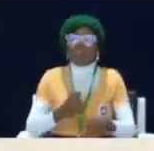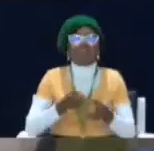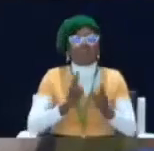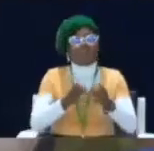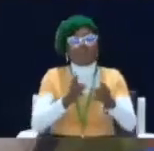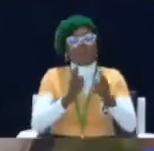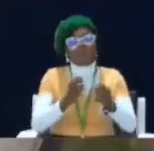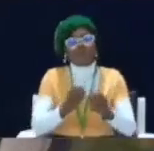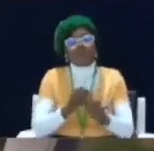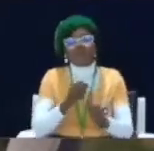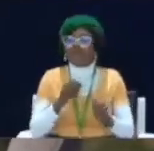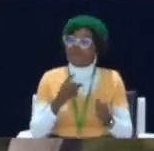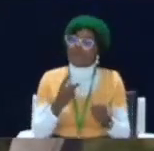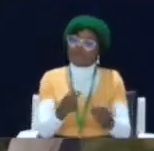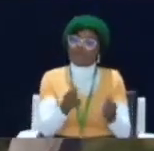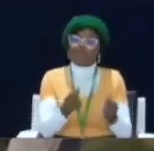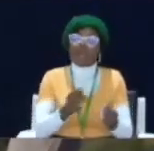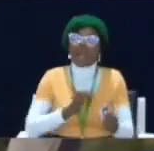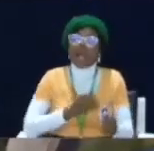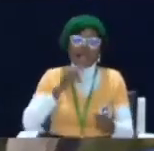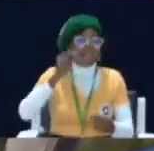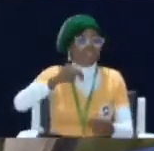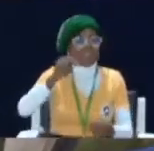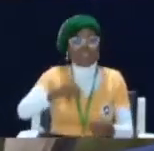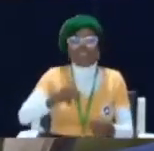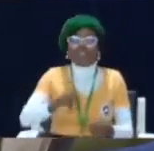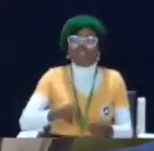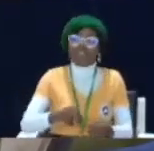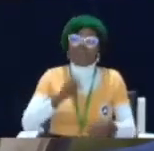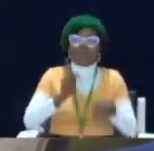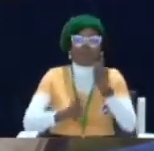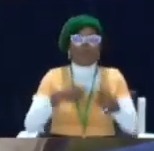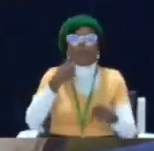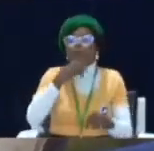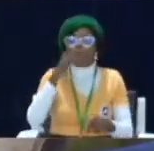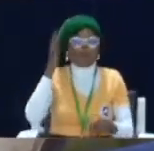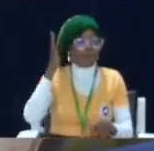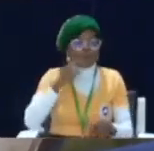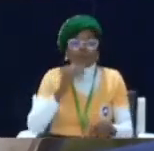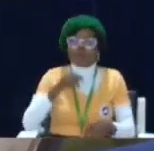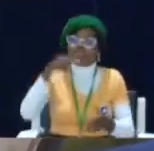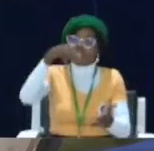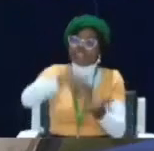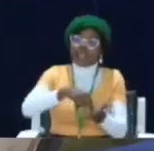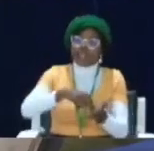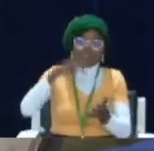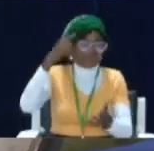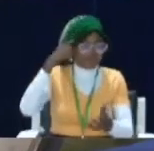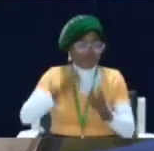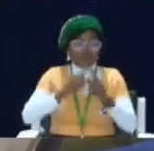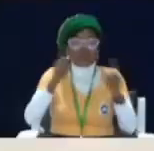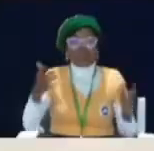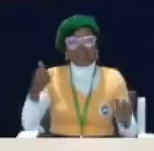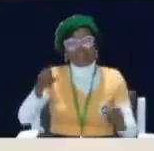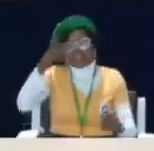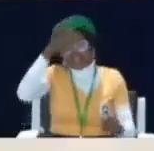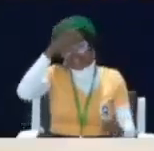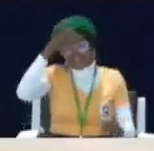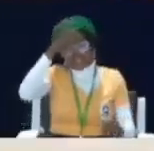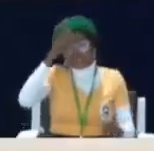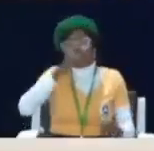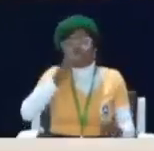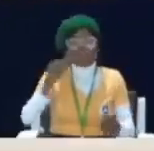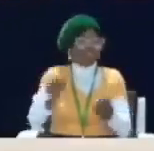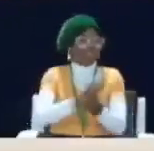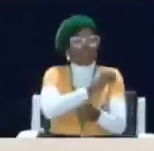daughter, I need people who will stand to expand. The devil is destroying the souls of